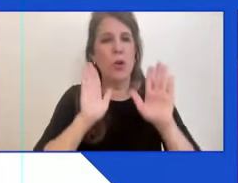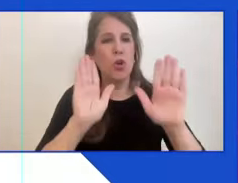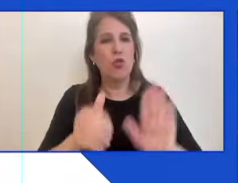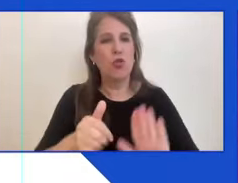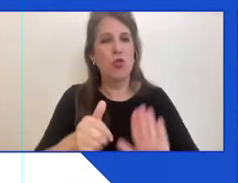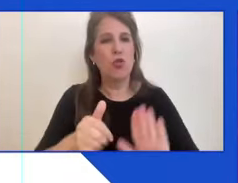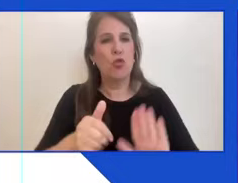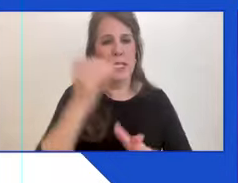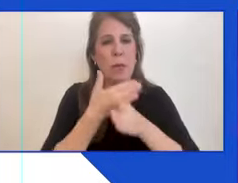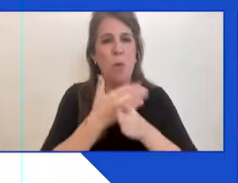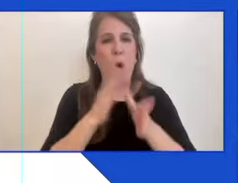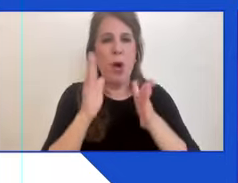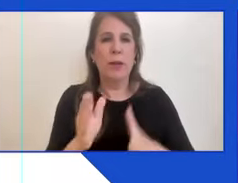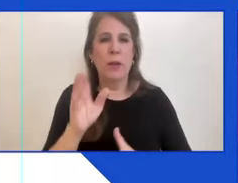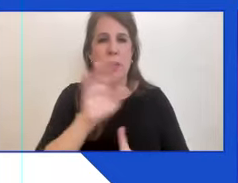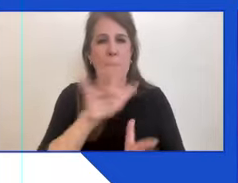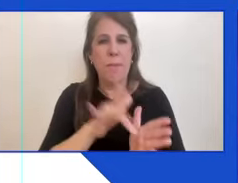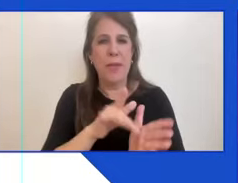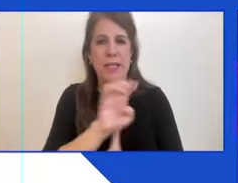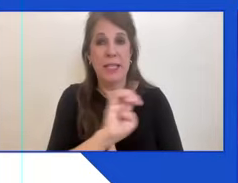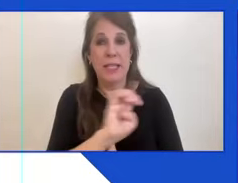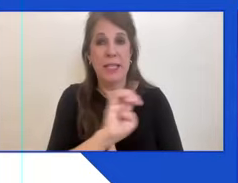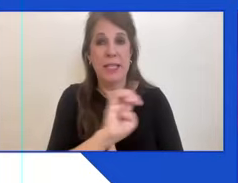East, Israel.